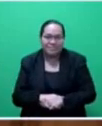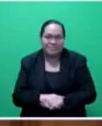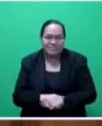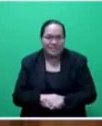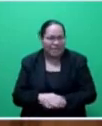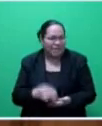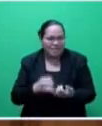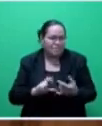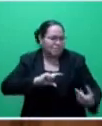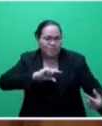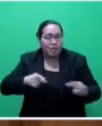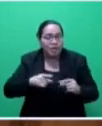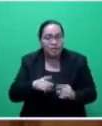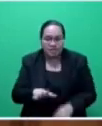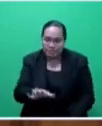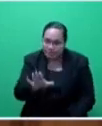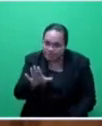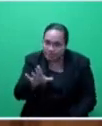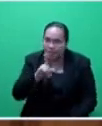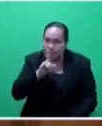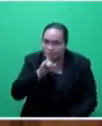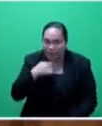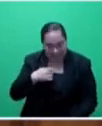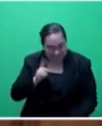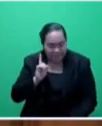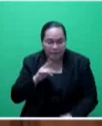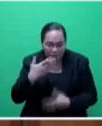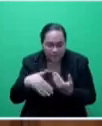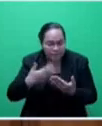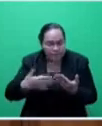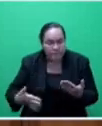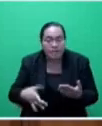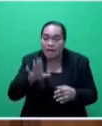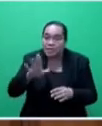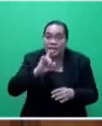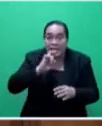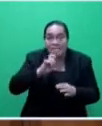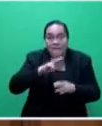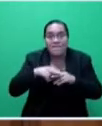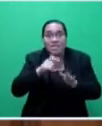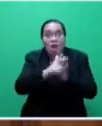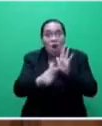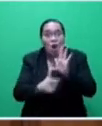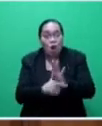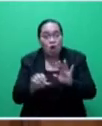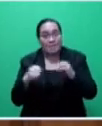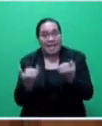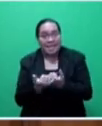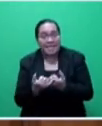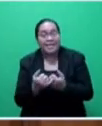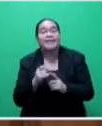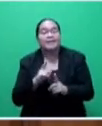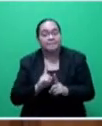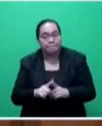want to listen to it. I'm coming to that. If the Fiji Law Society if the Fiji Law Society, for example, Mr.